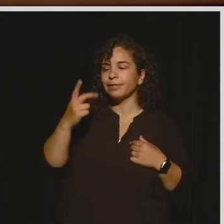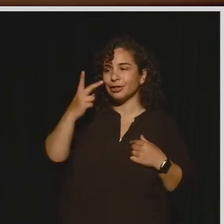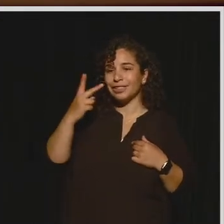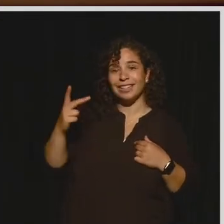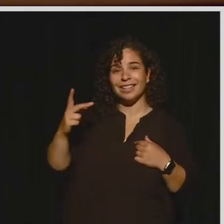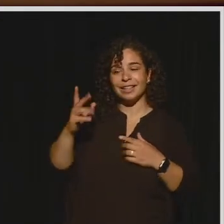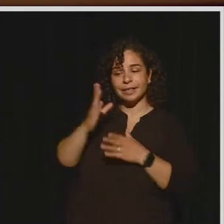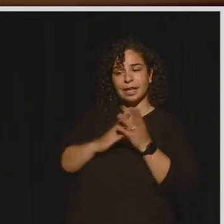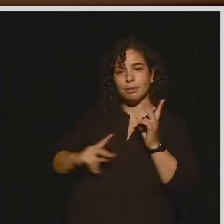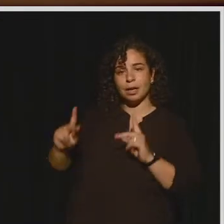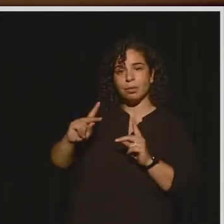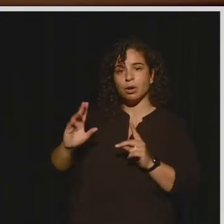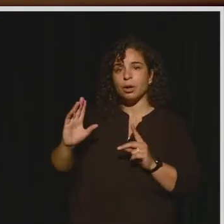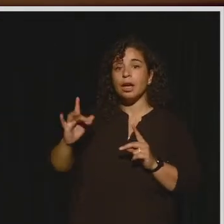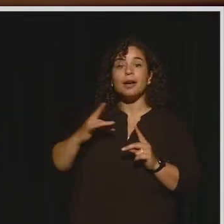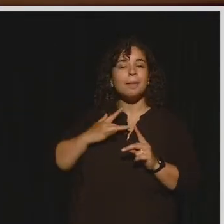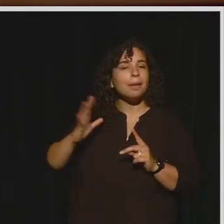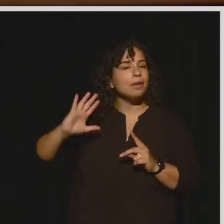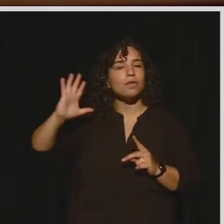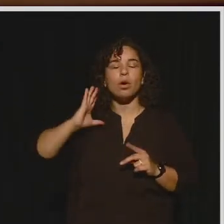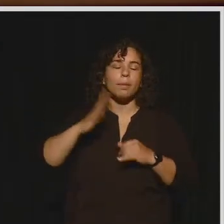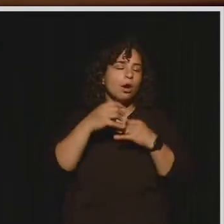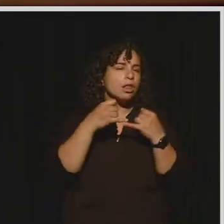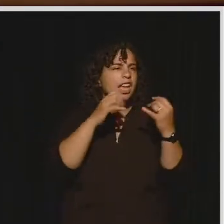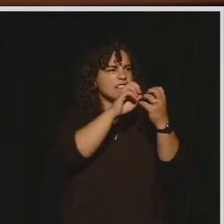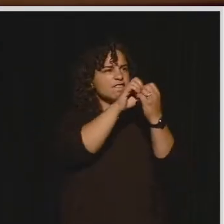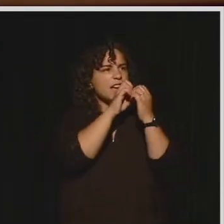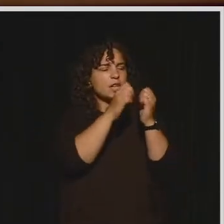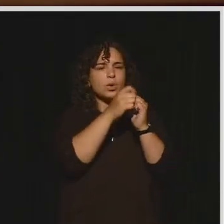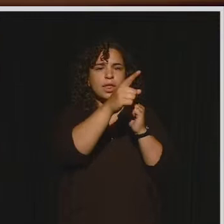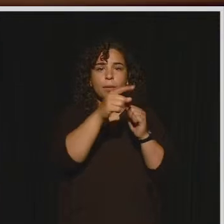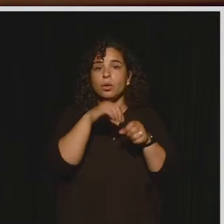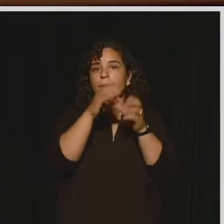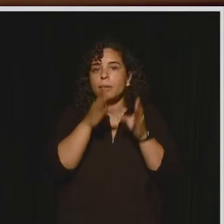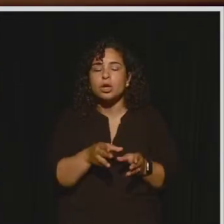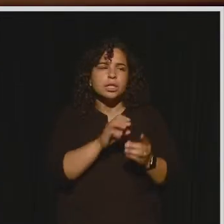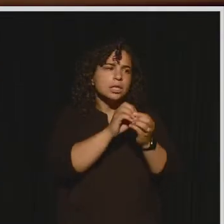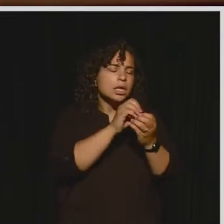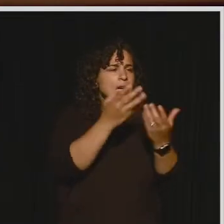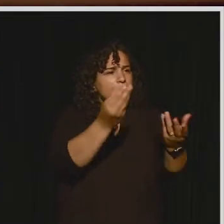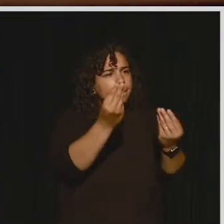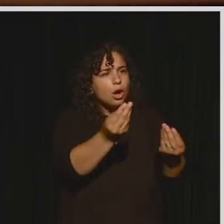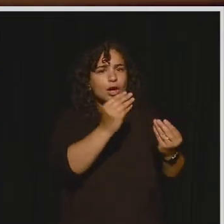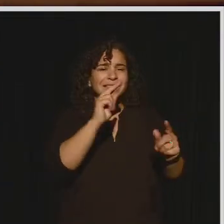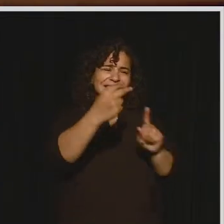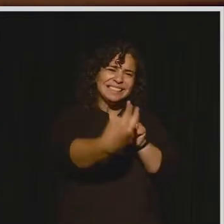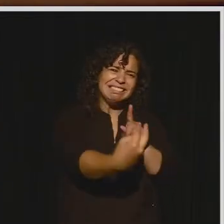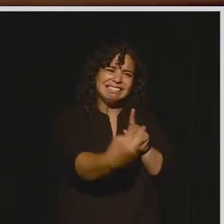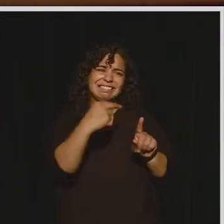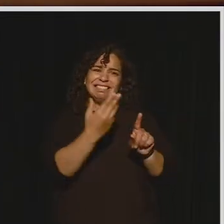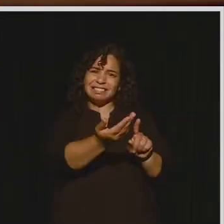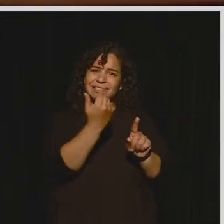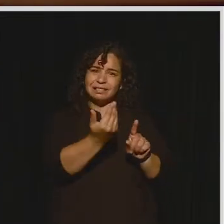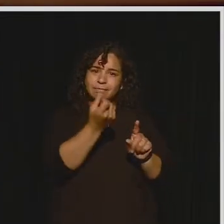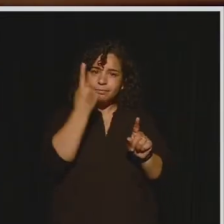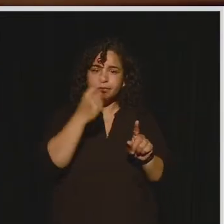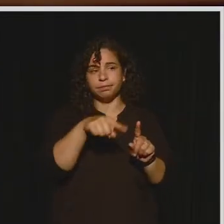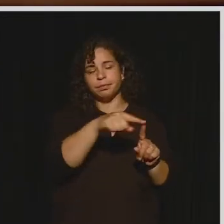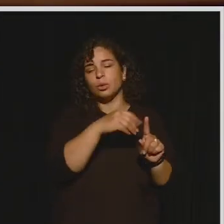was fighting with online and in person, and like white queer friends